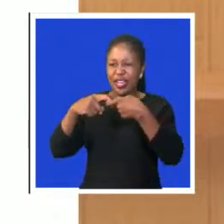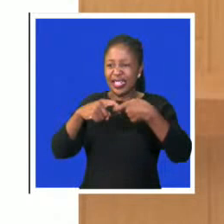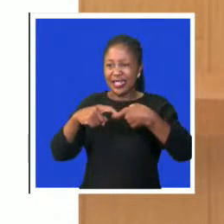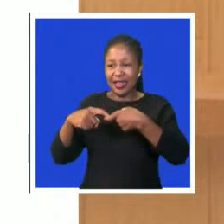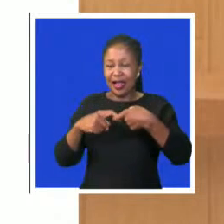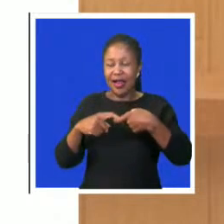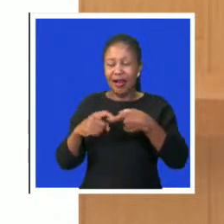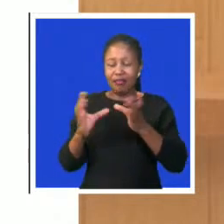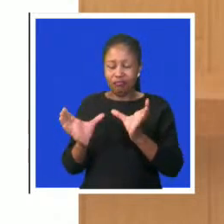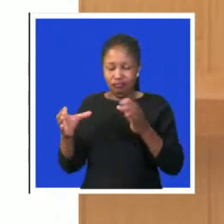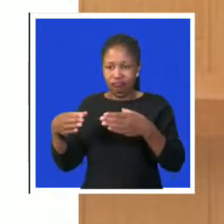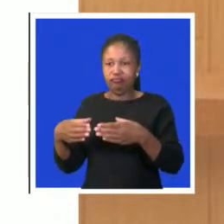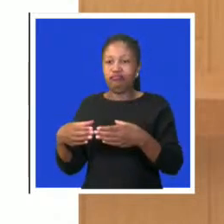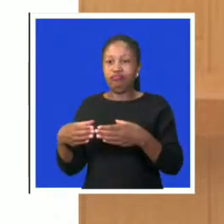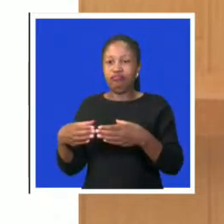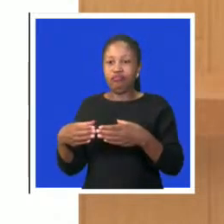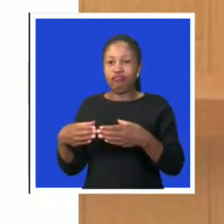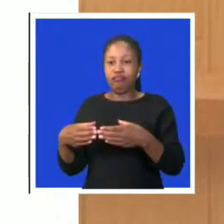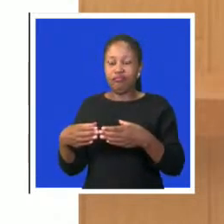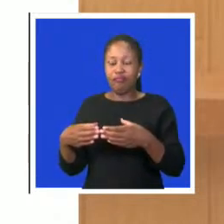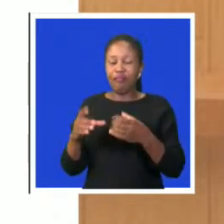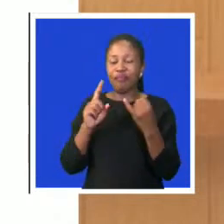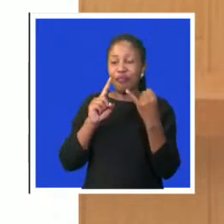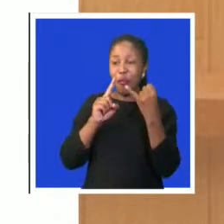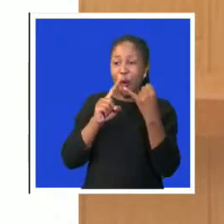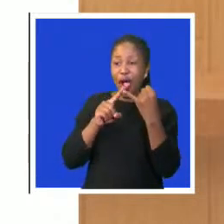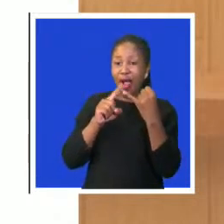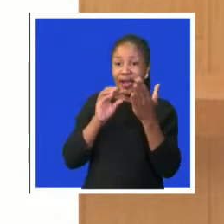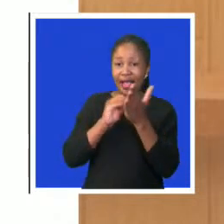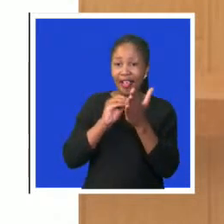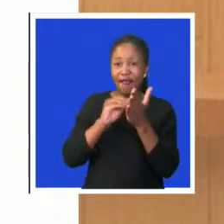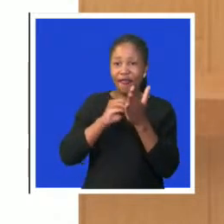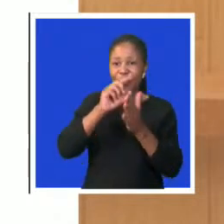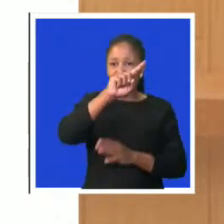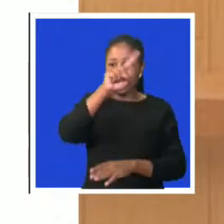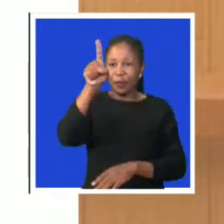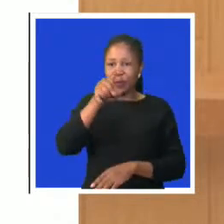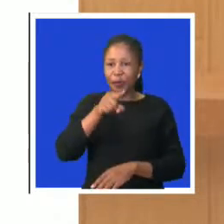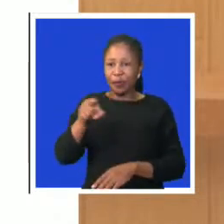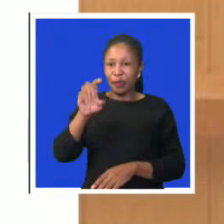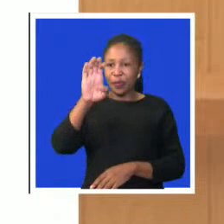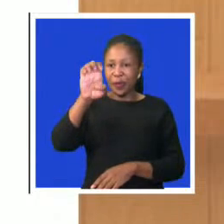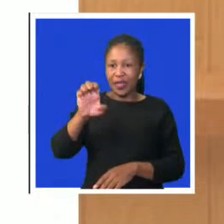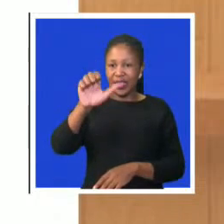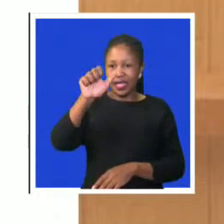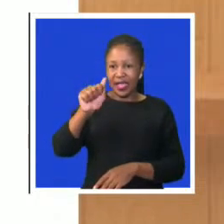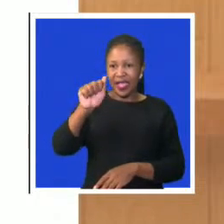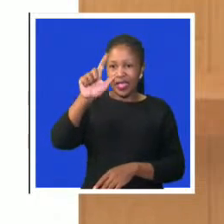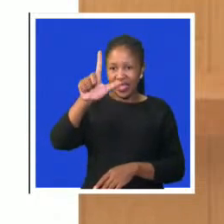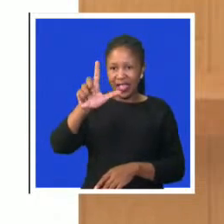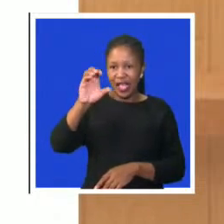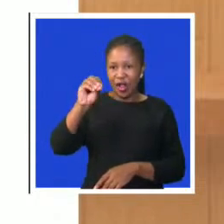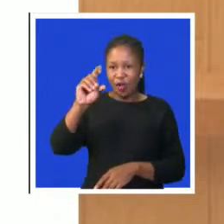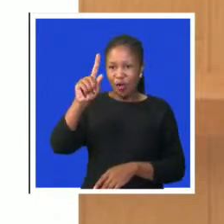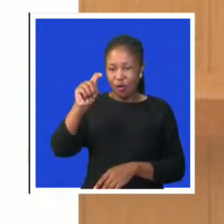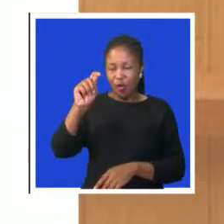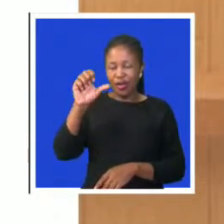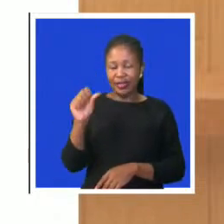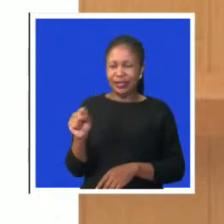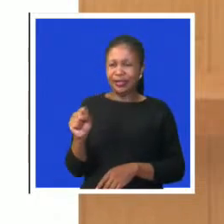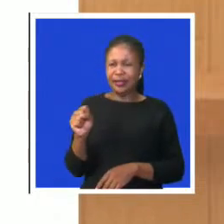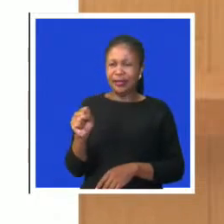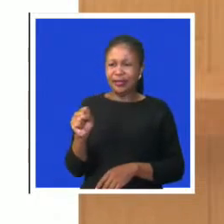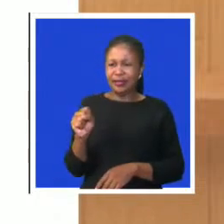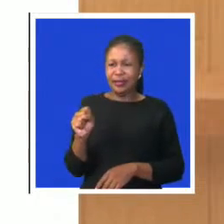groups, we are going to start with the zealot. What is a zealot, dear Lena? A zealot, dear